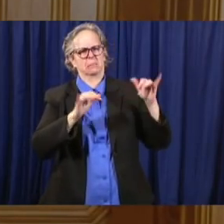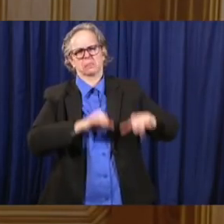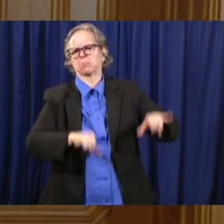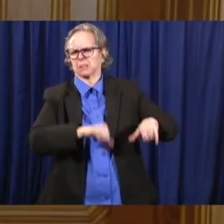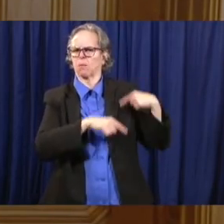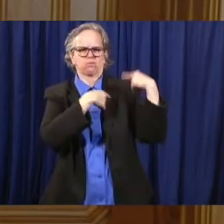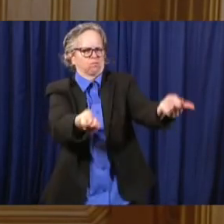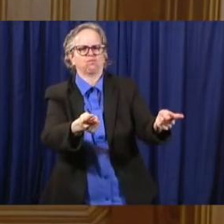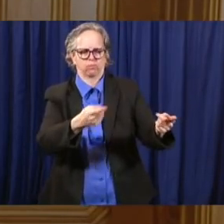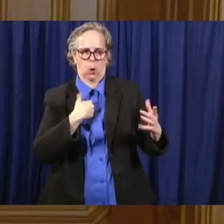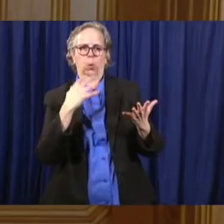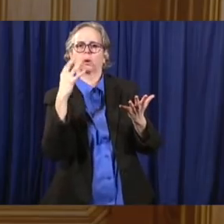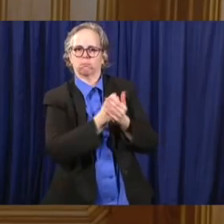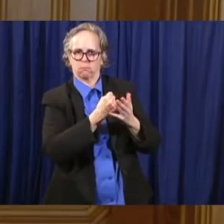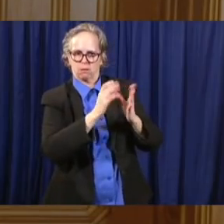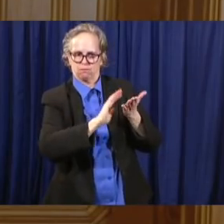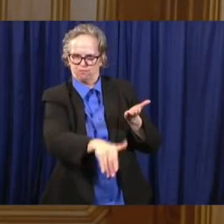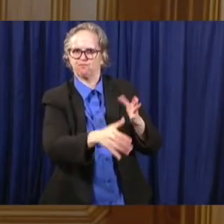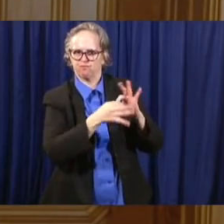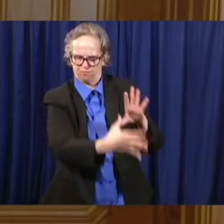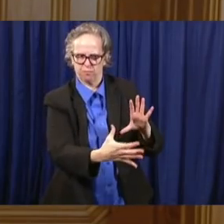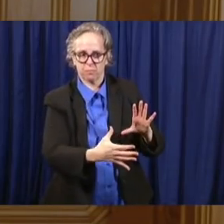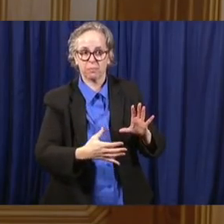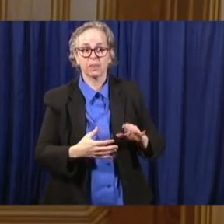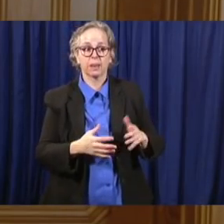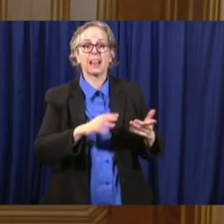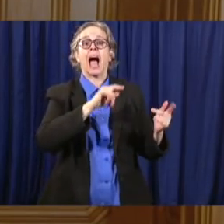We then began narrowing that list down.